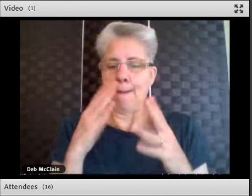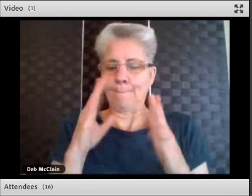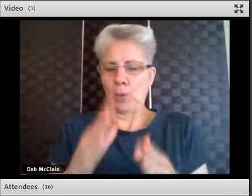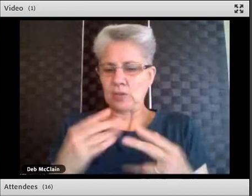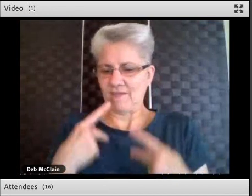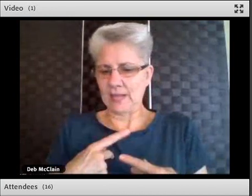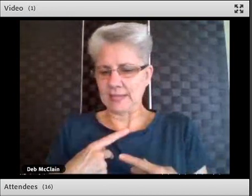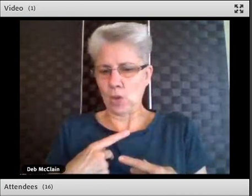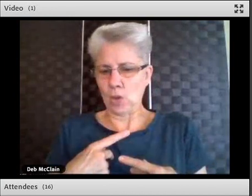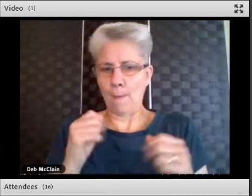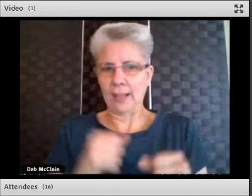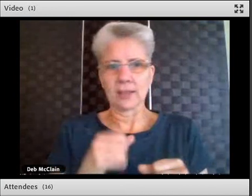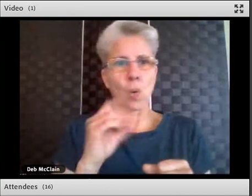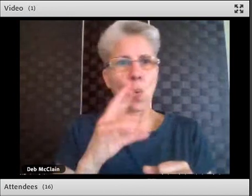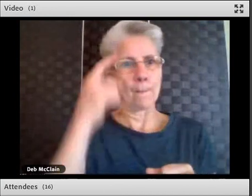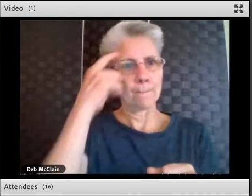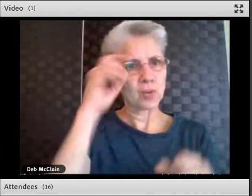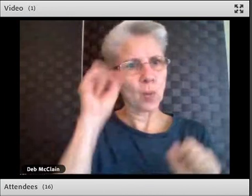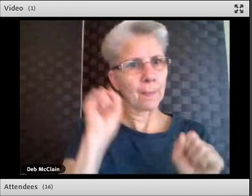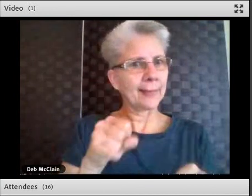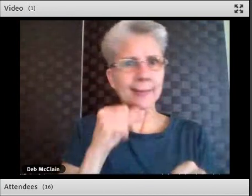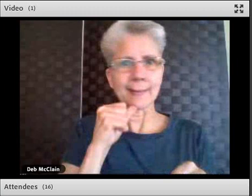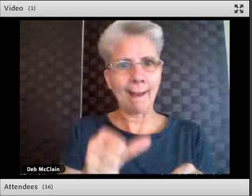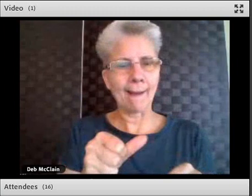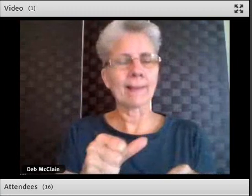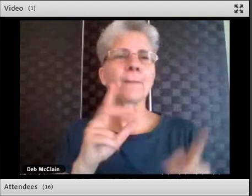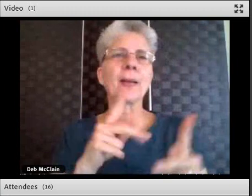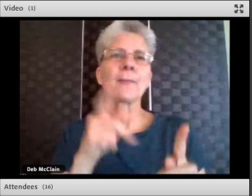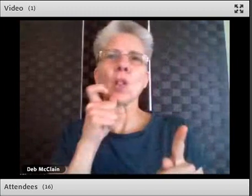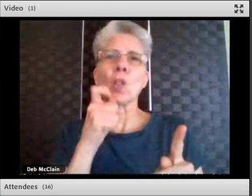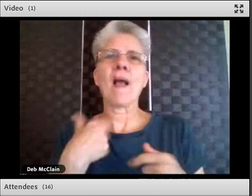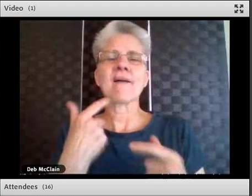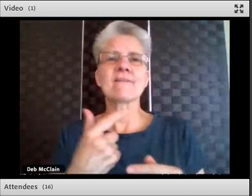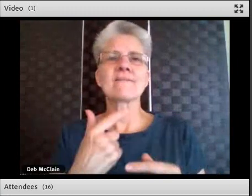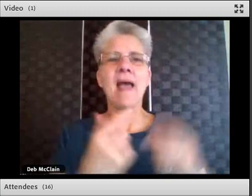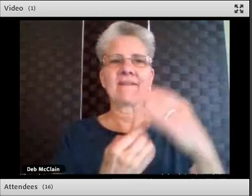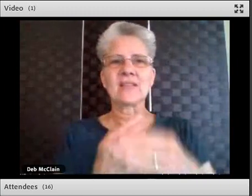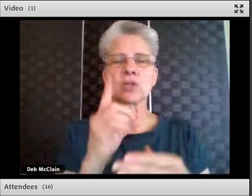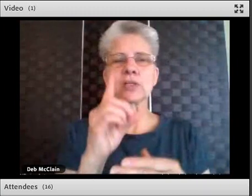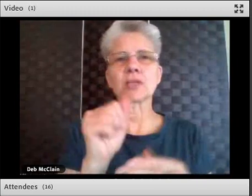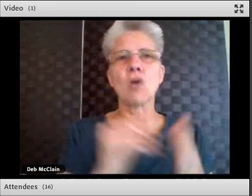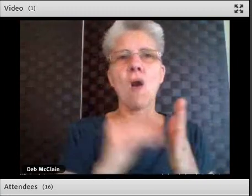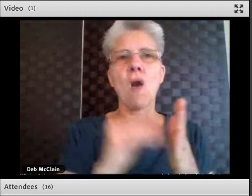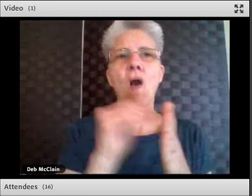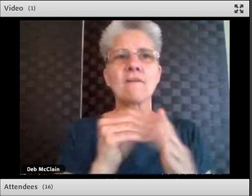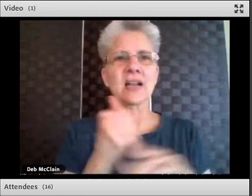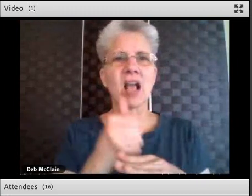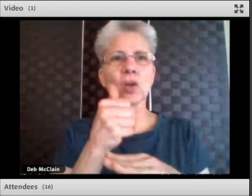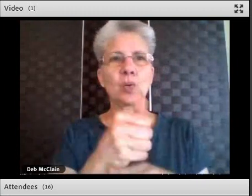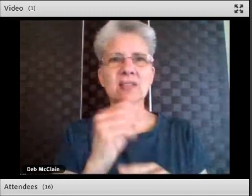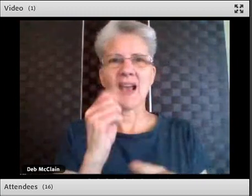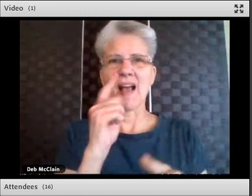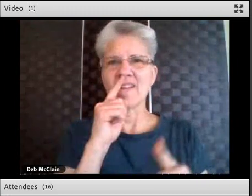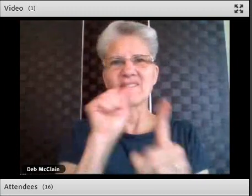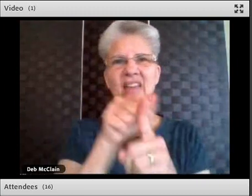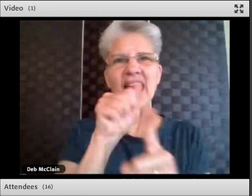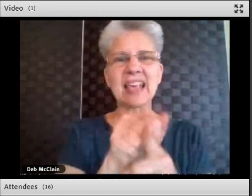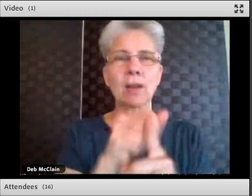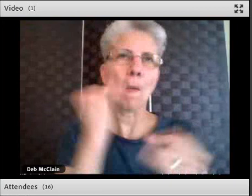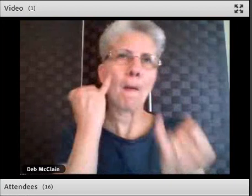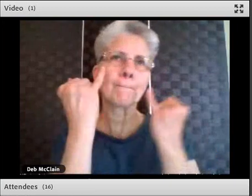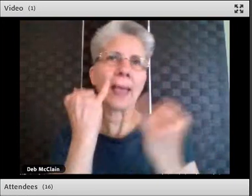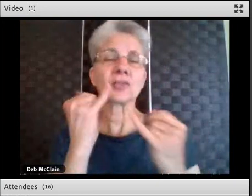ability and mental ability. People who have invisible disabilities are often accused of faking or imagining them. This